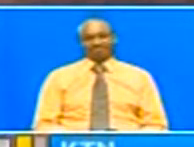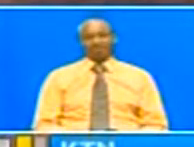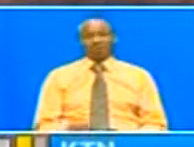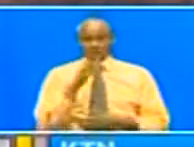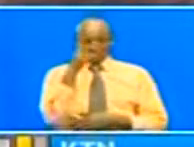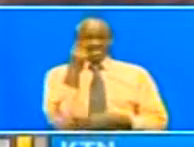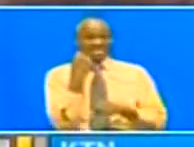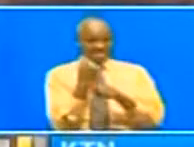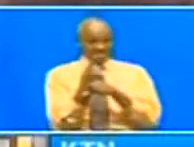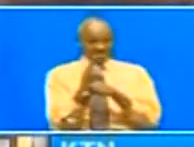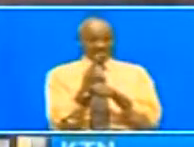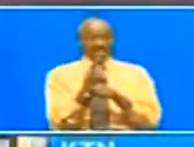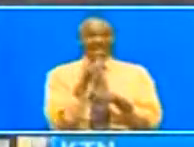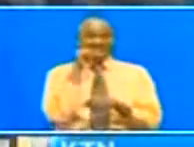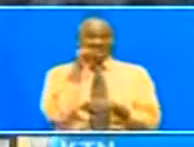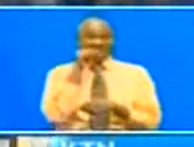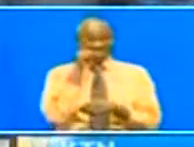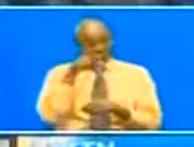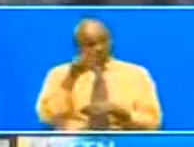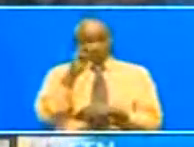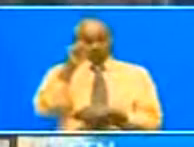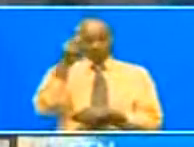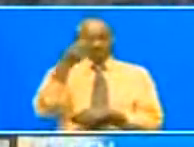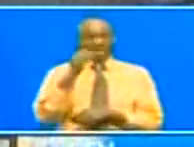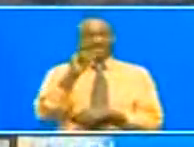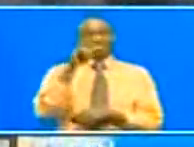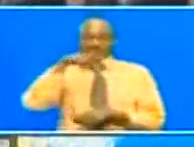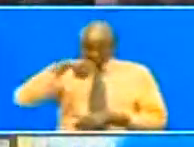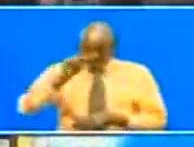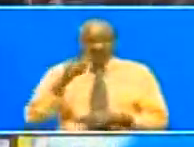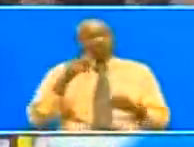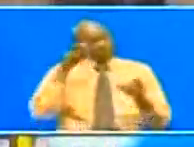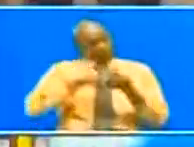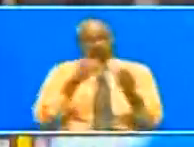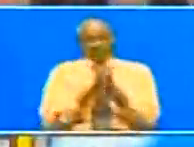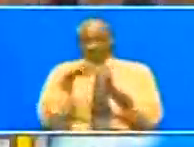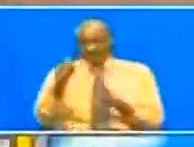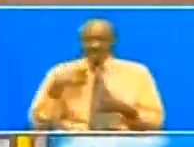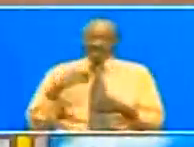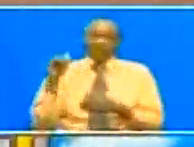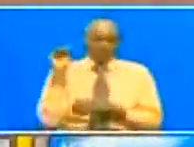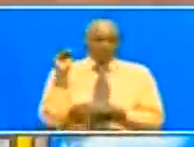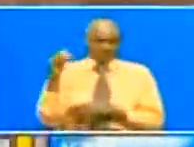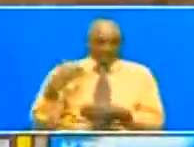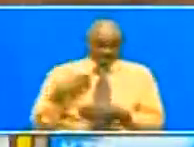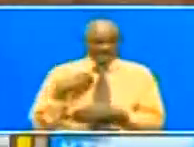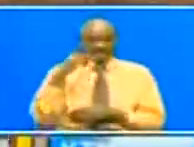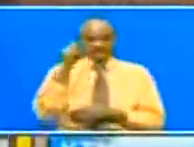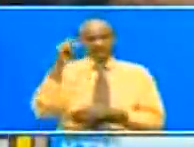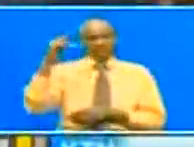2011 London Marathon champion Emmanuel Mutai joins a group of over 25 athletes for a morning workout in Nairobi,